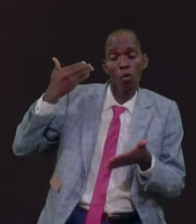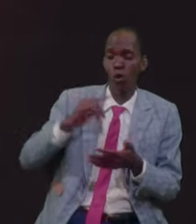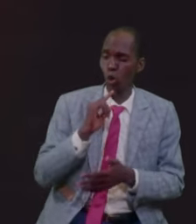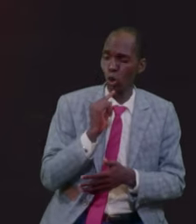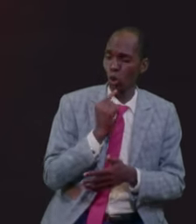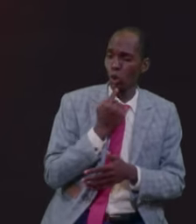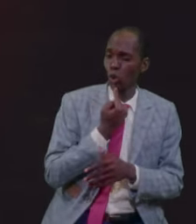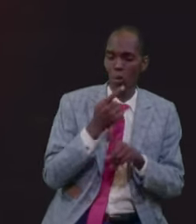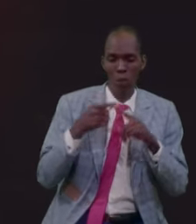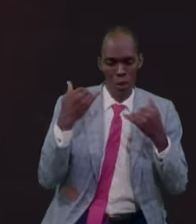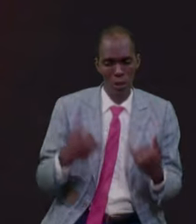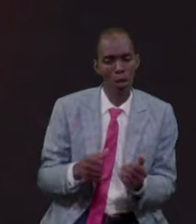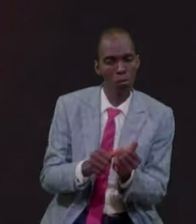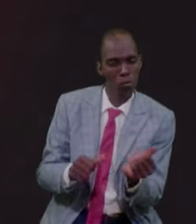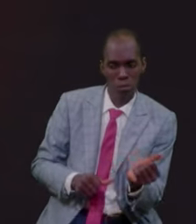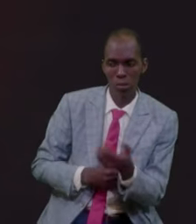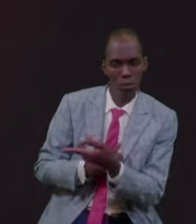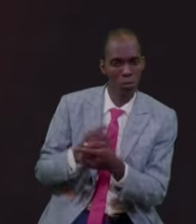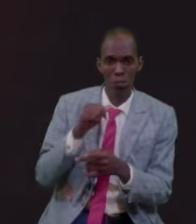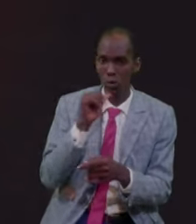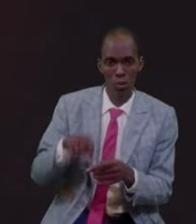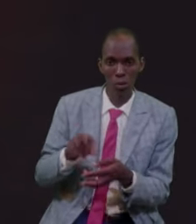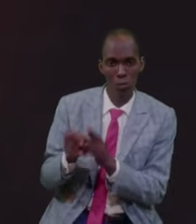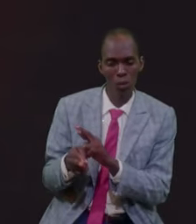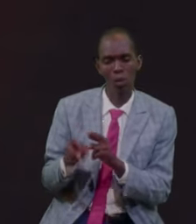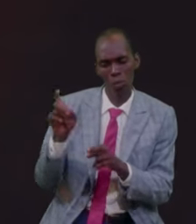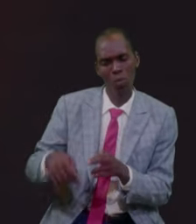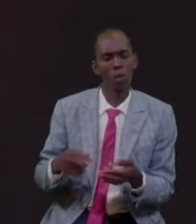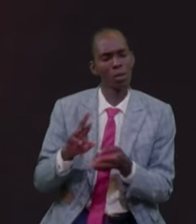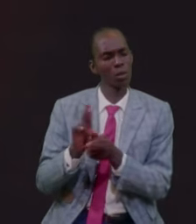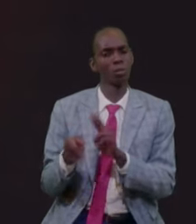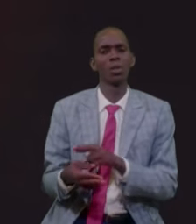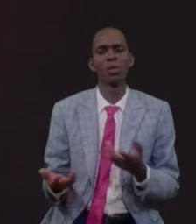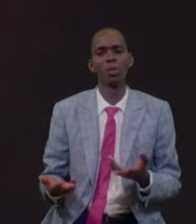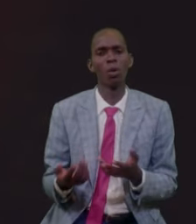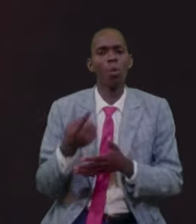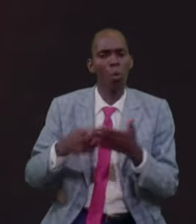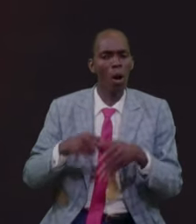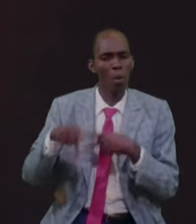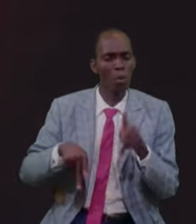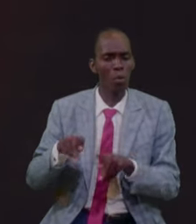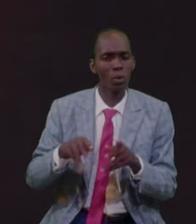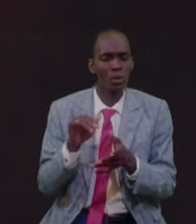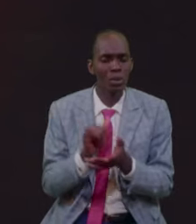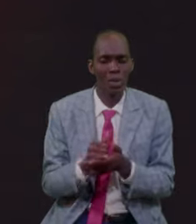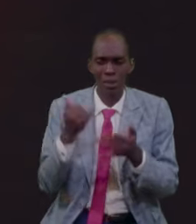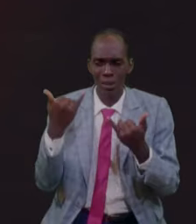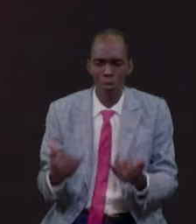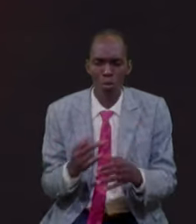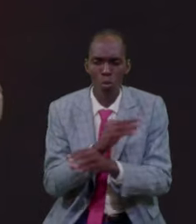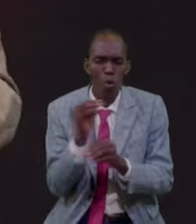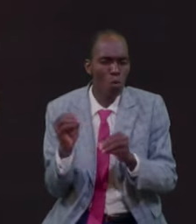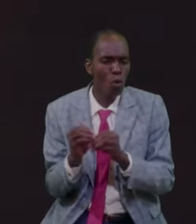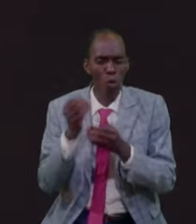the false sensitivity to the voice of the Spirit. How about them? Are they not going to repent? How about